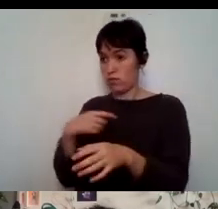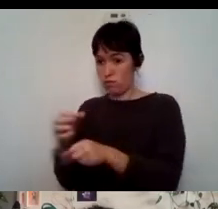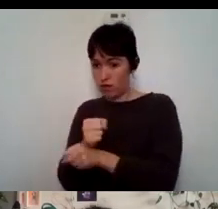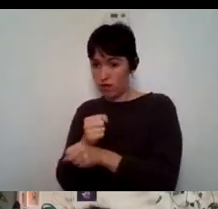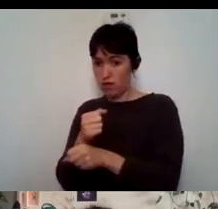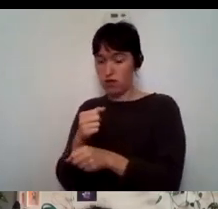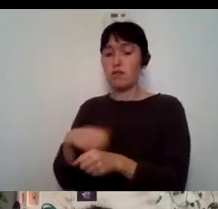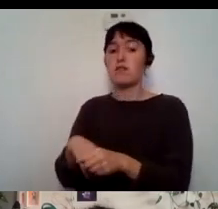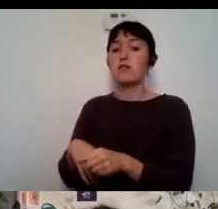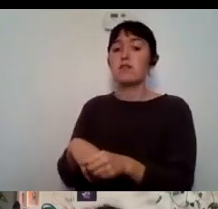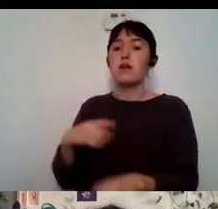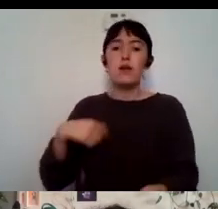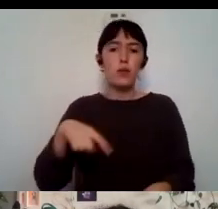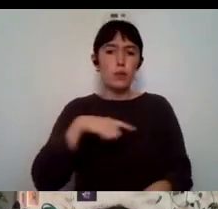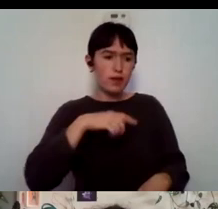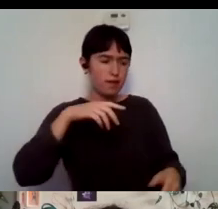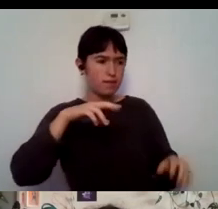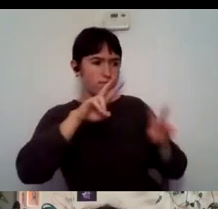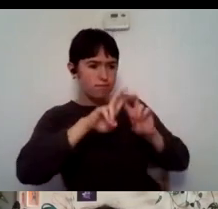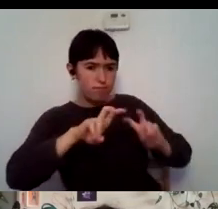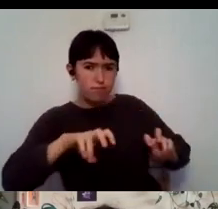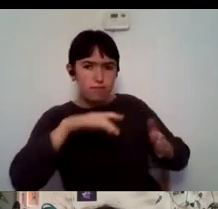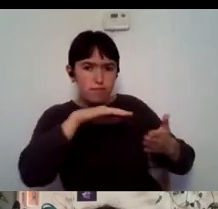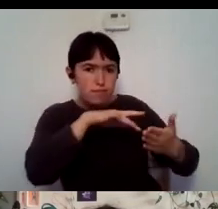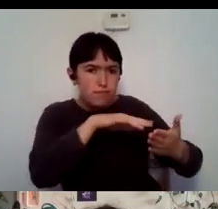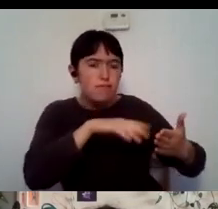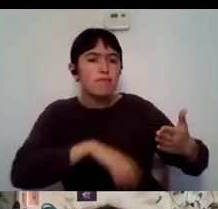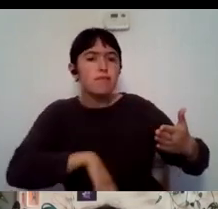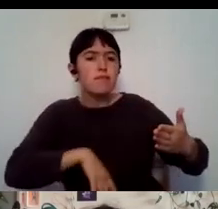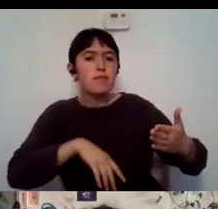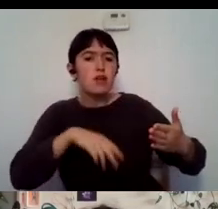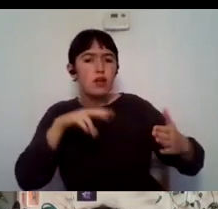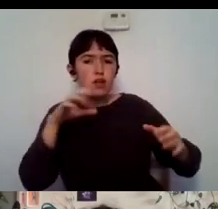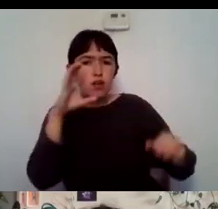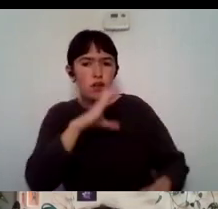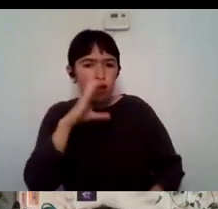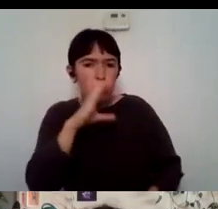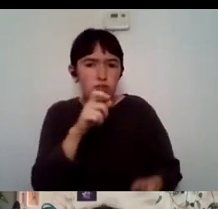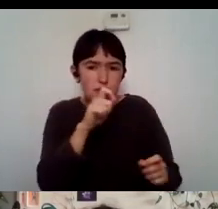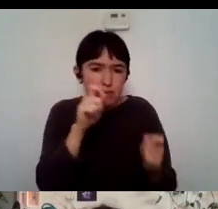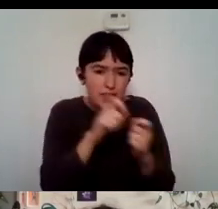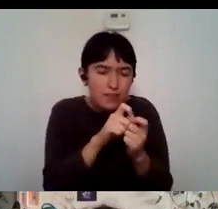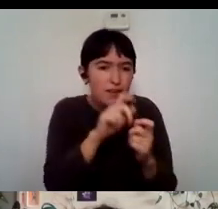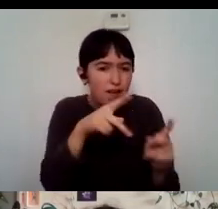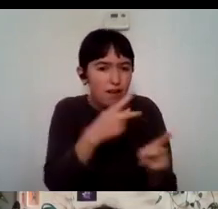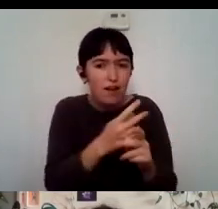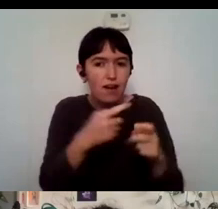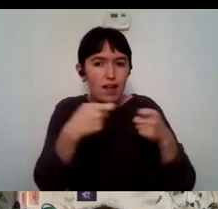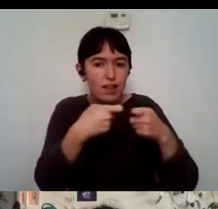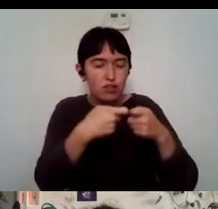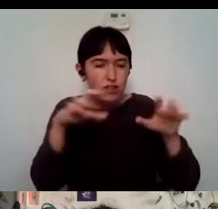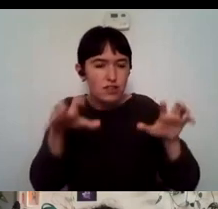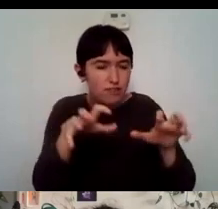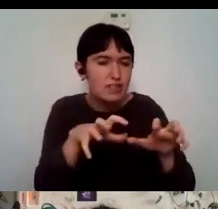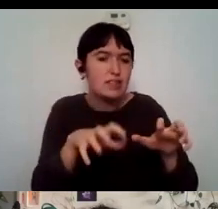for here is we're looking for a very specific part of electrical activity. Now, this has been